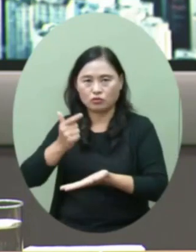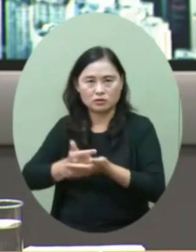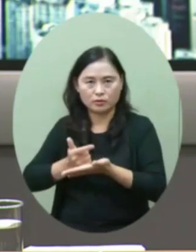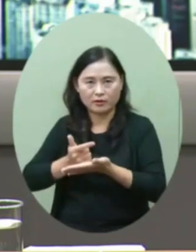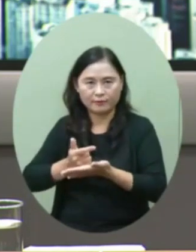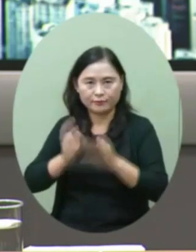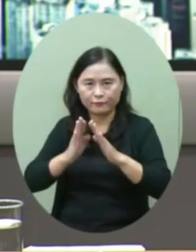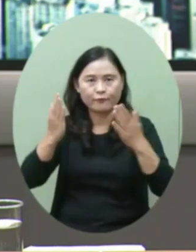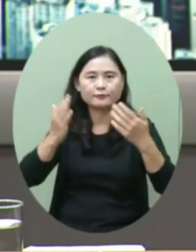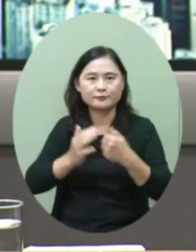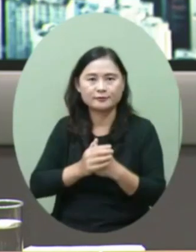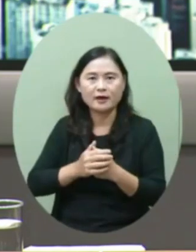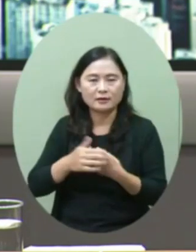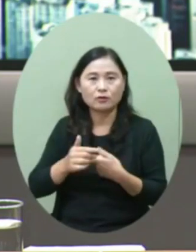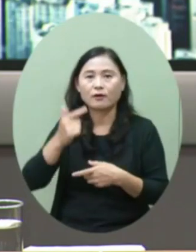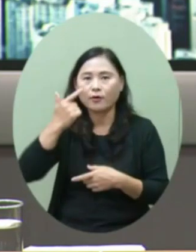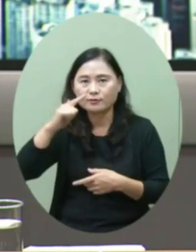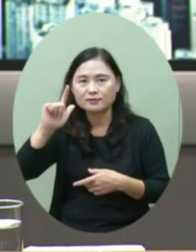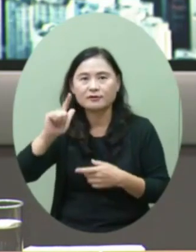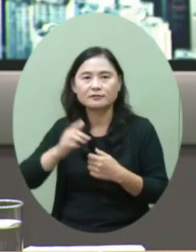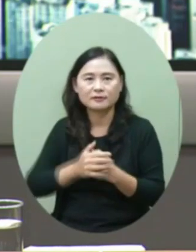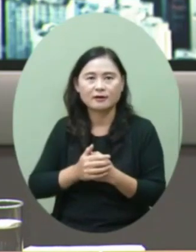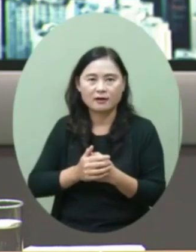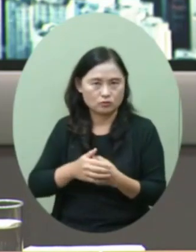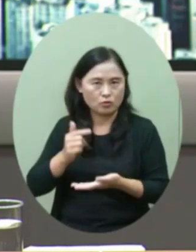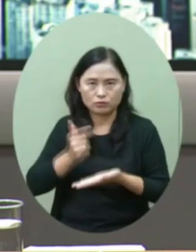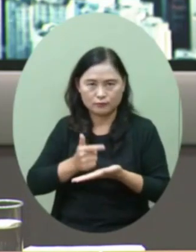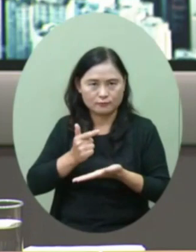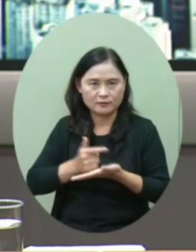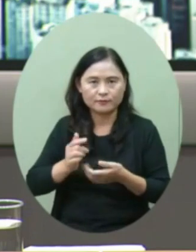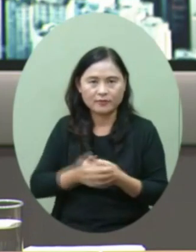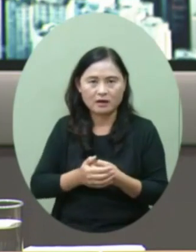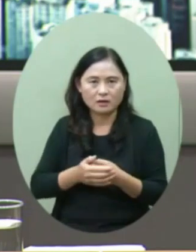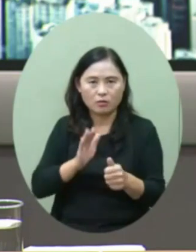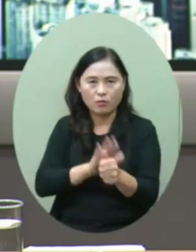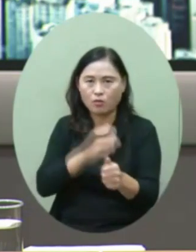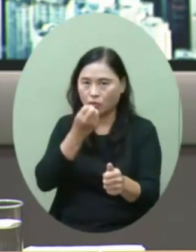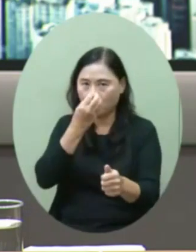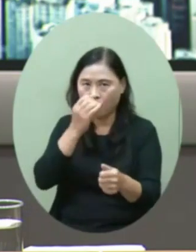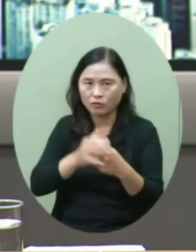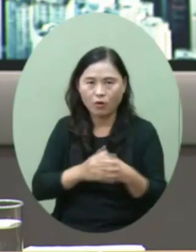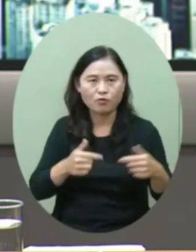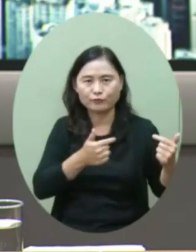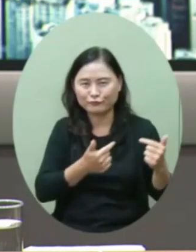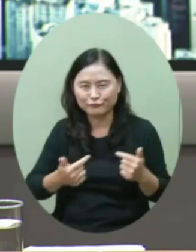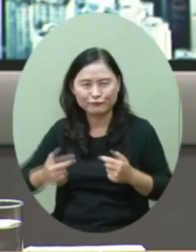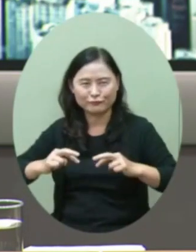that this is an important milestone for one country, two systems. Is unprecedented, yet a very